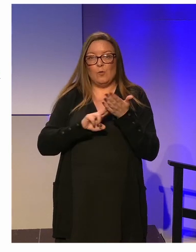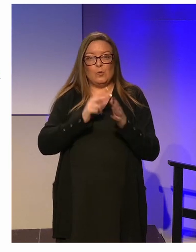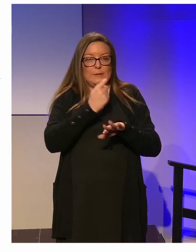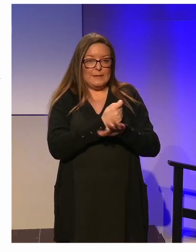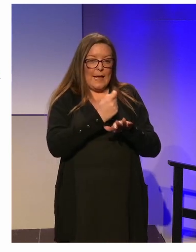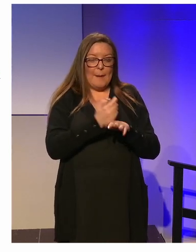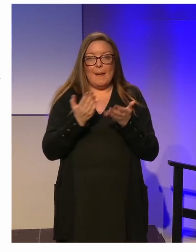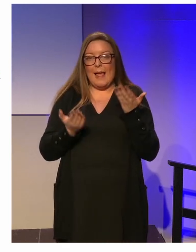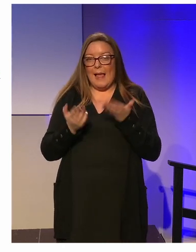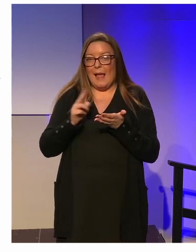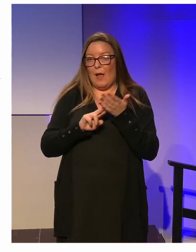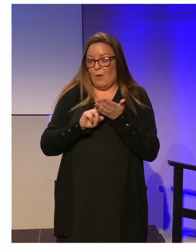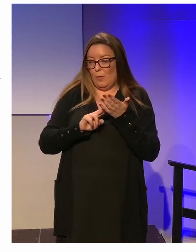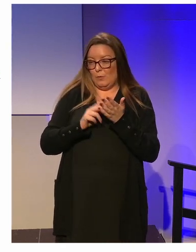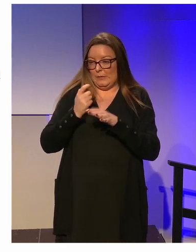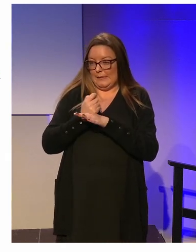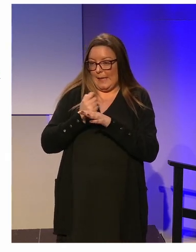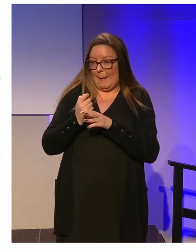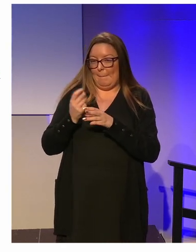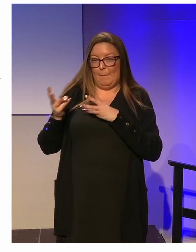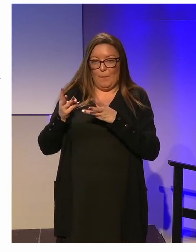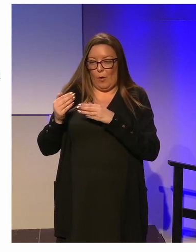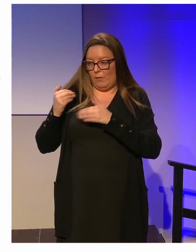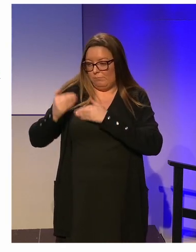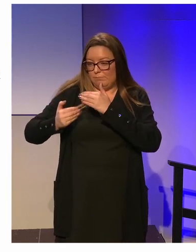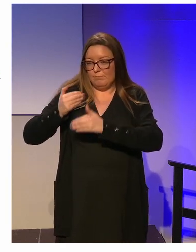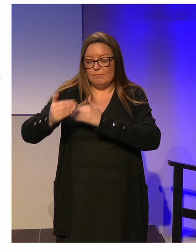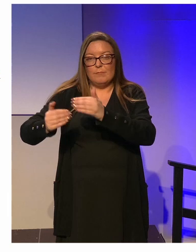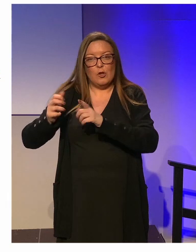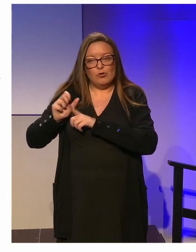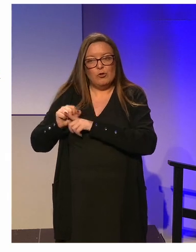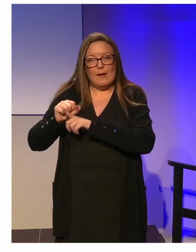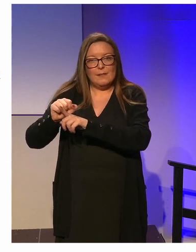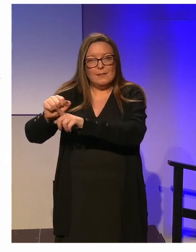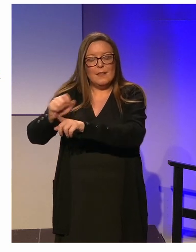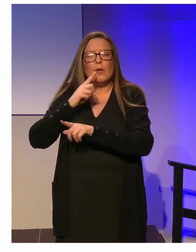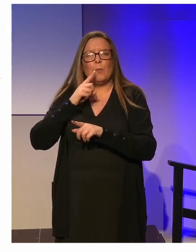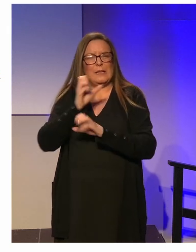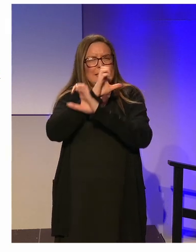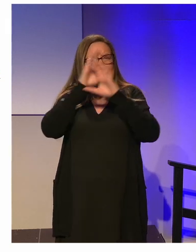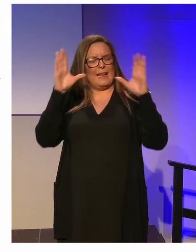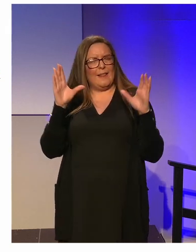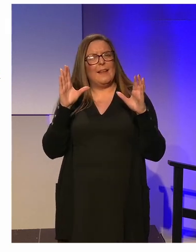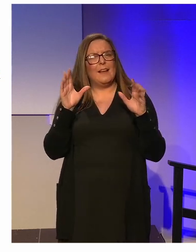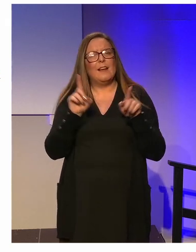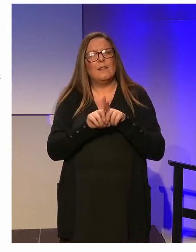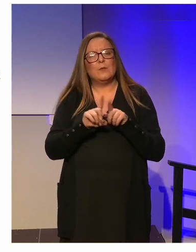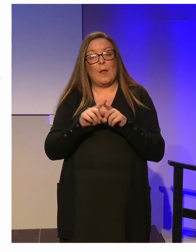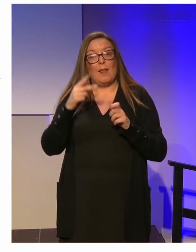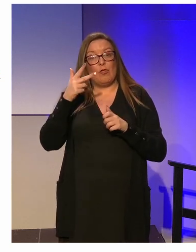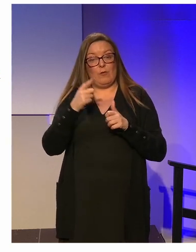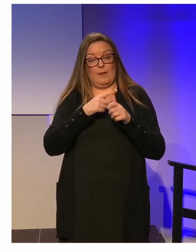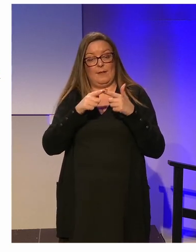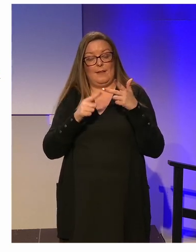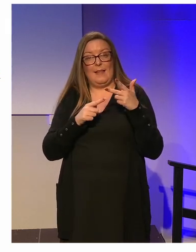I like to be able to track how I'm using my time. And we also were very clear about knowing, with the 3 stages of using